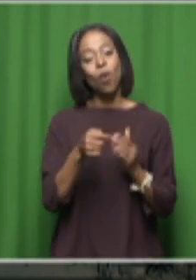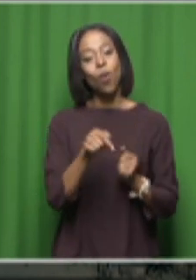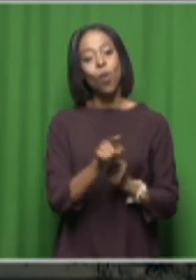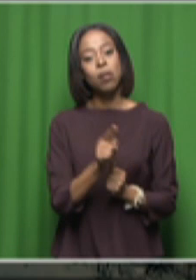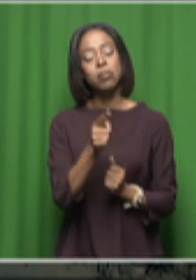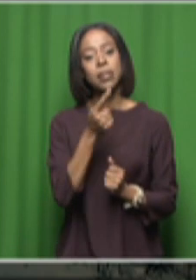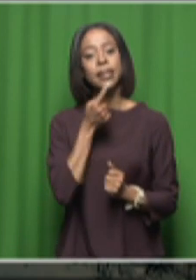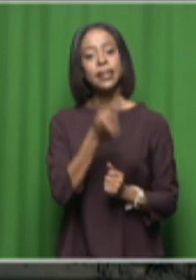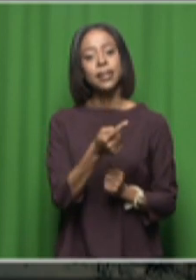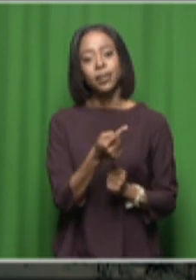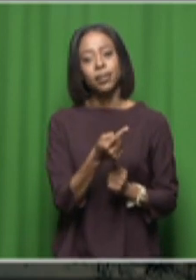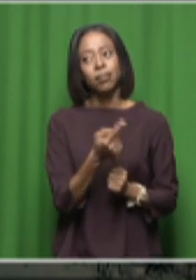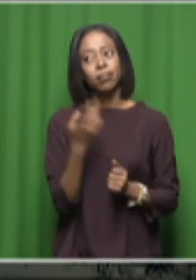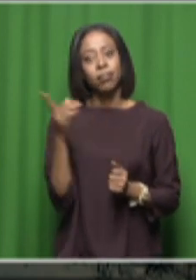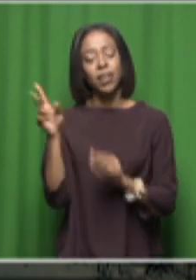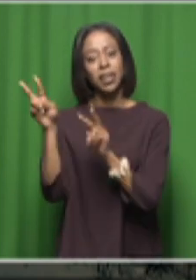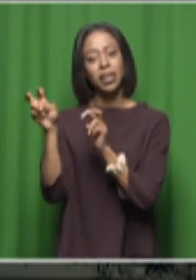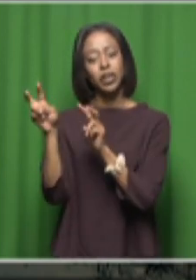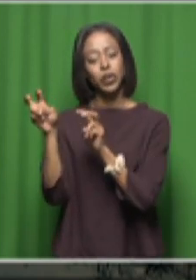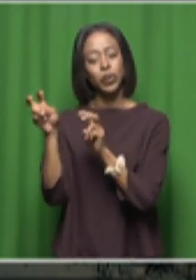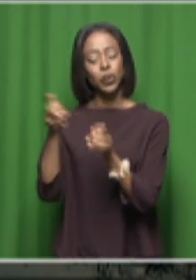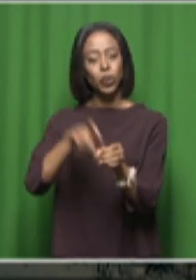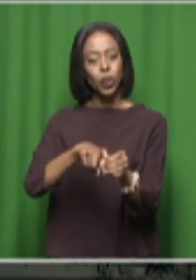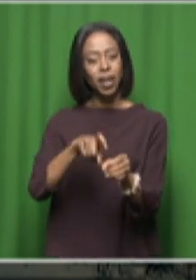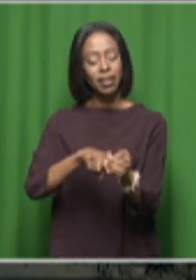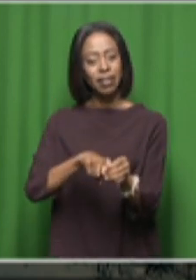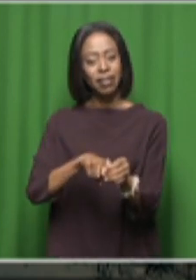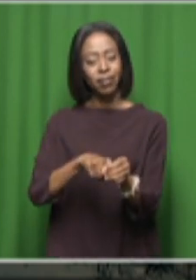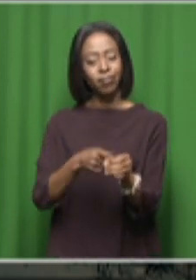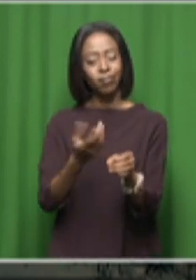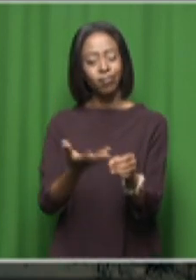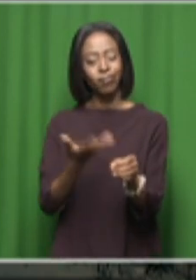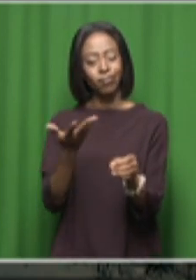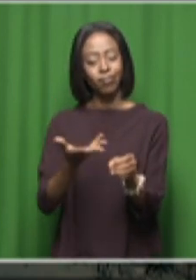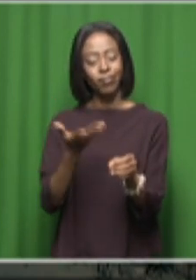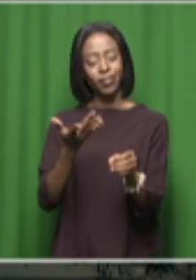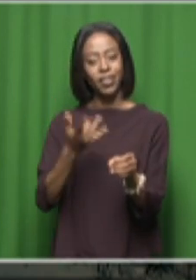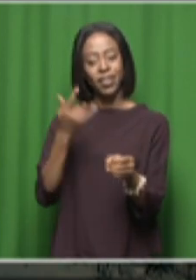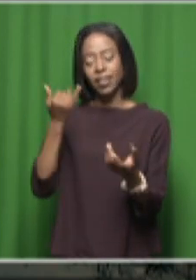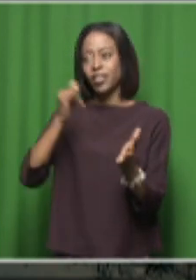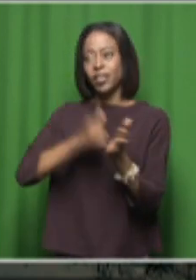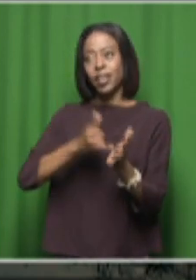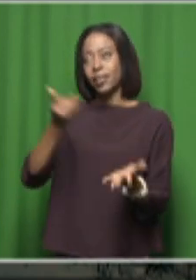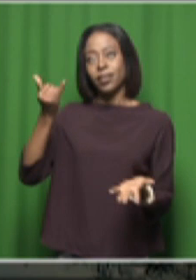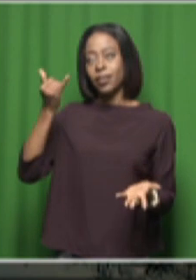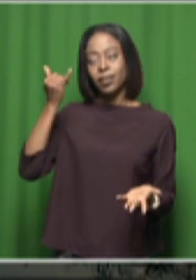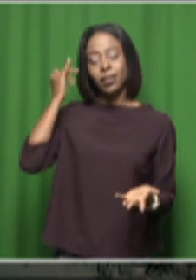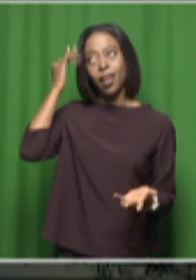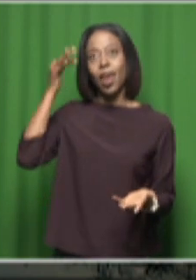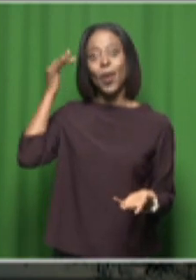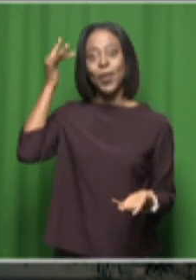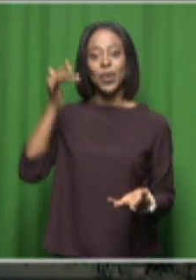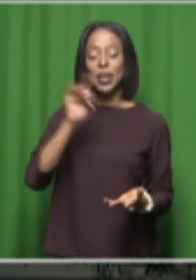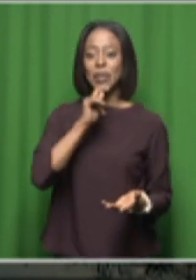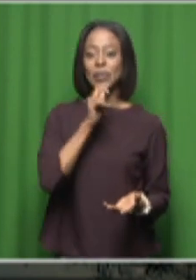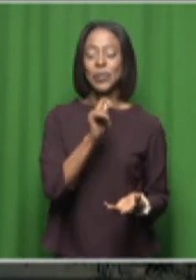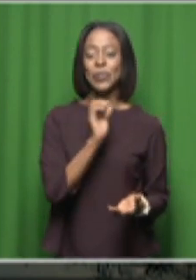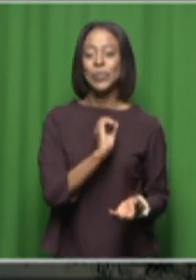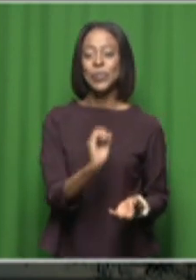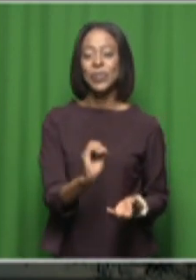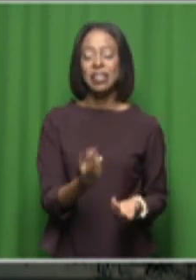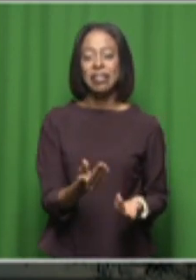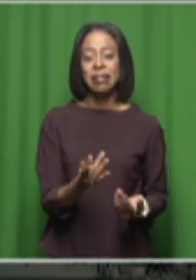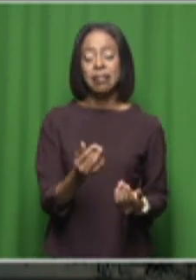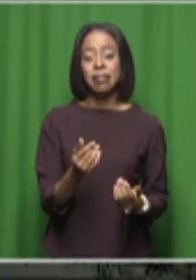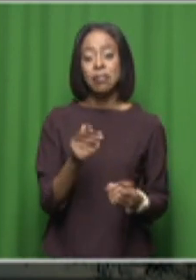they say that this issue of quality is a perception. So let's address that.